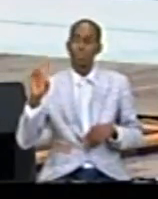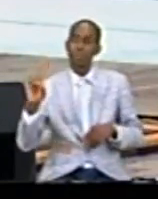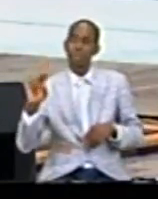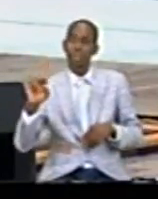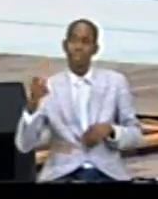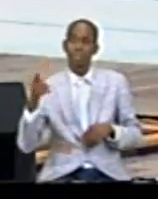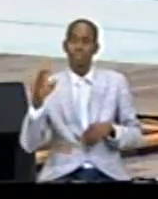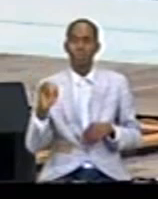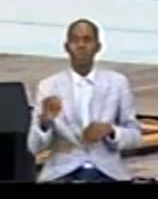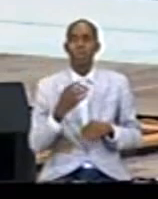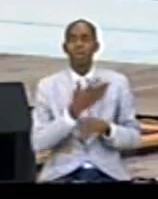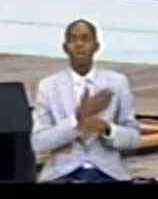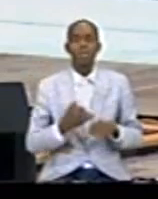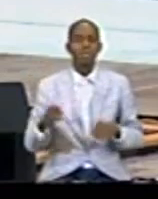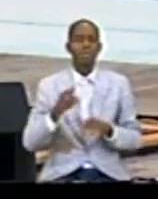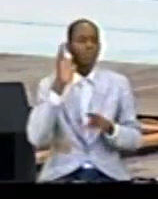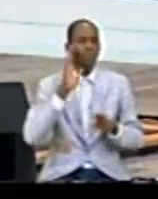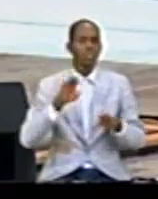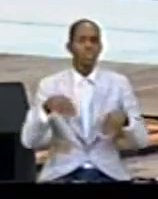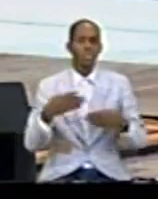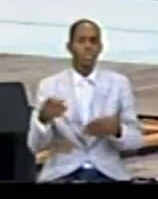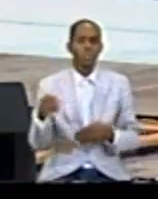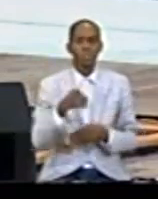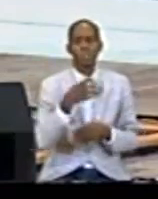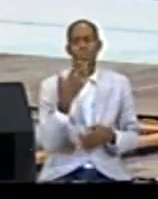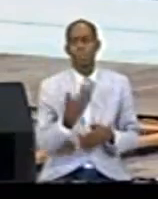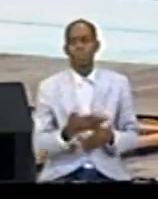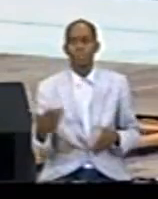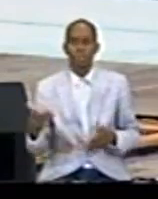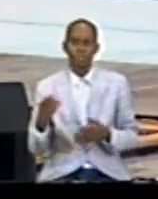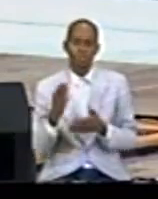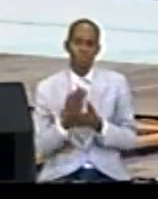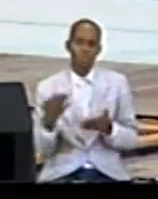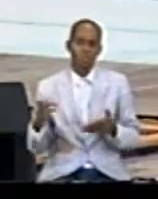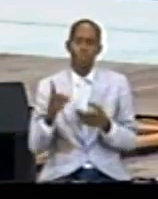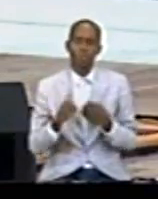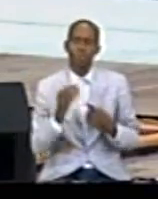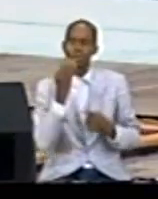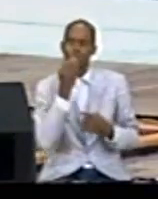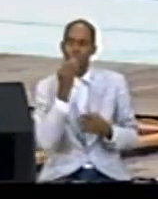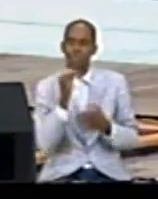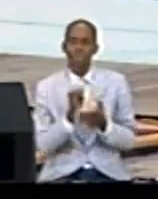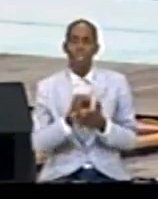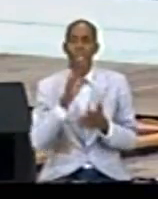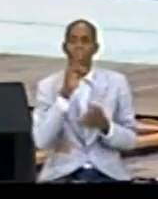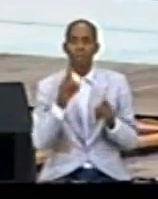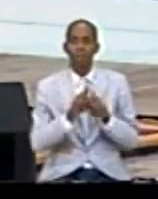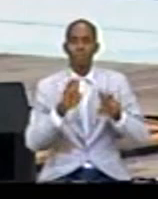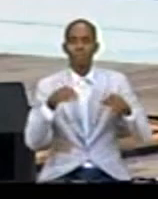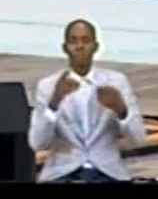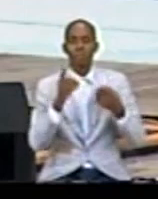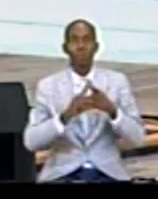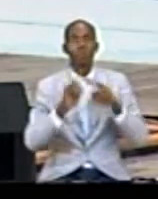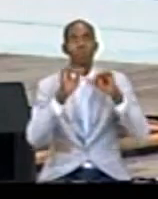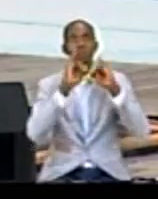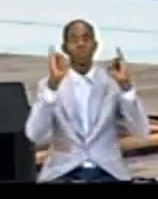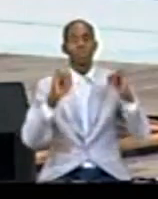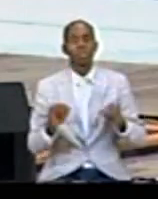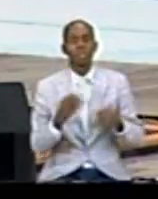of the king to eat. But those things have been sacrificed to idols. They said, no, we will not have